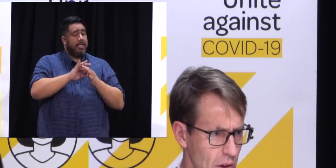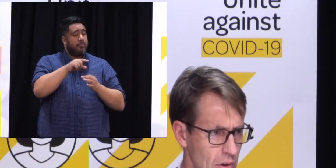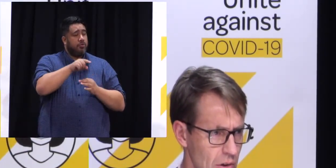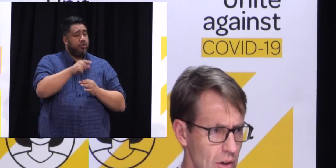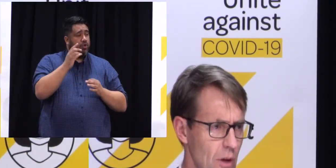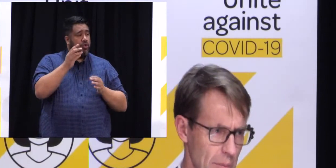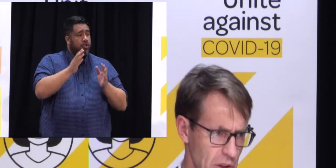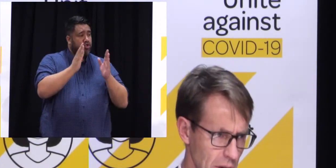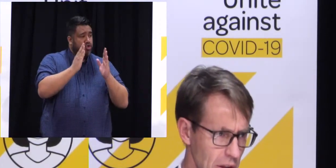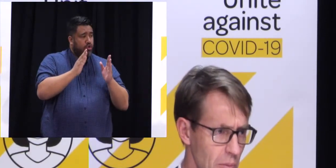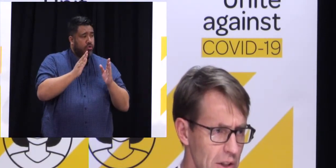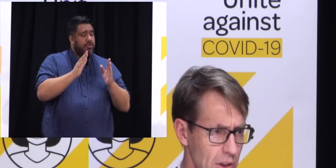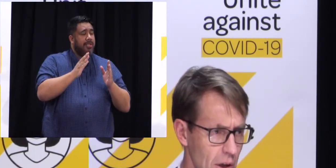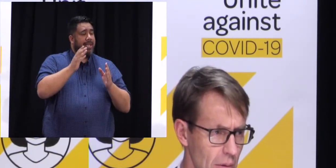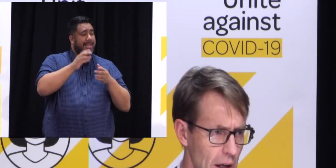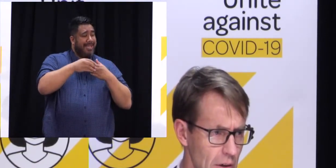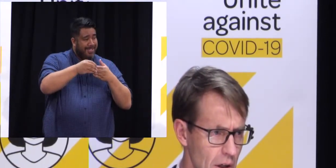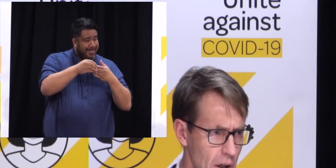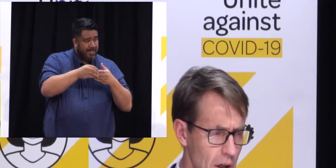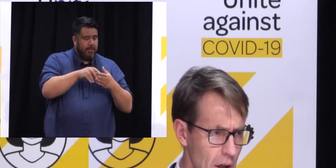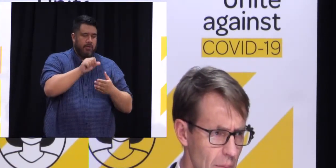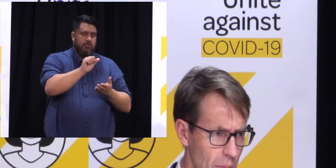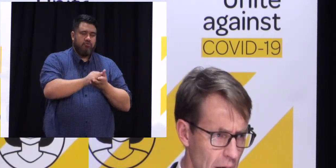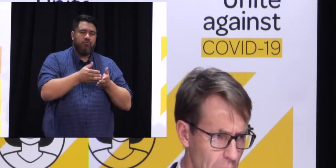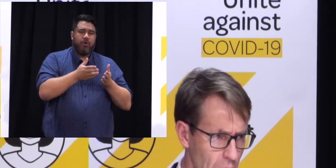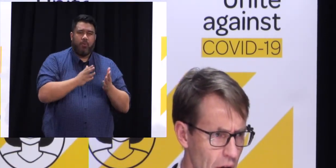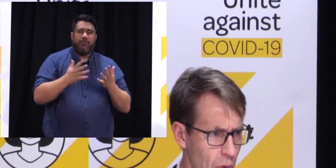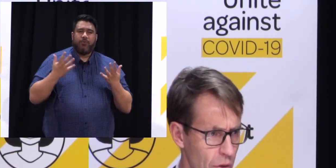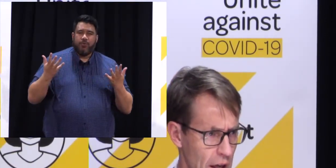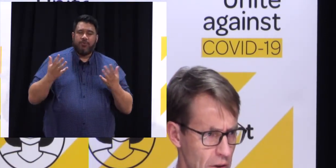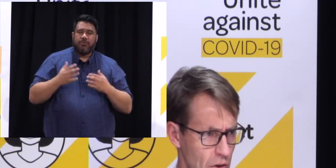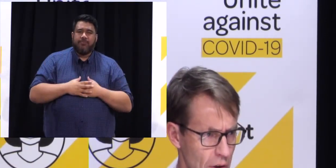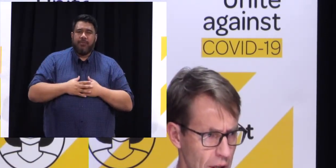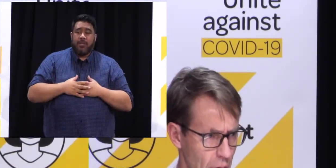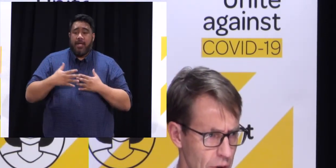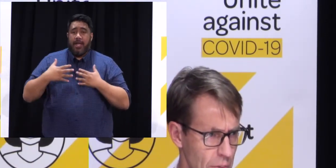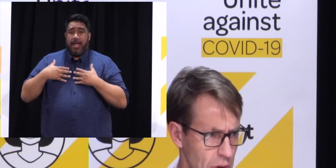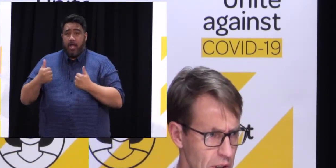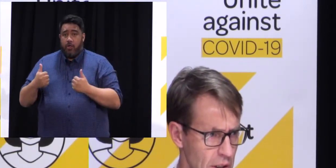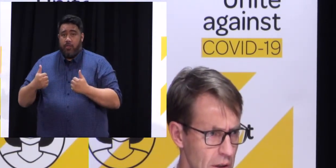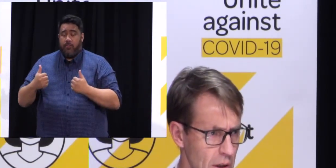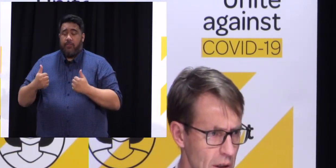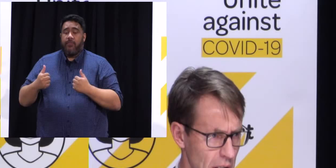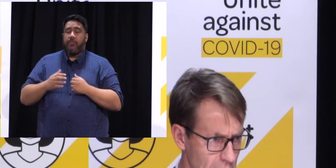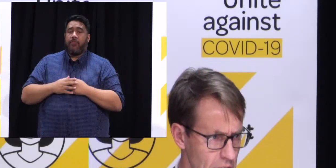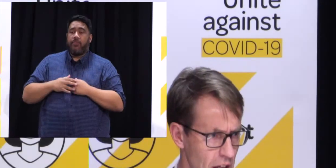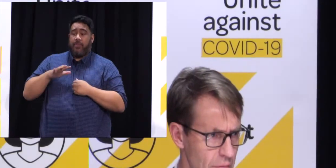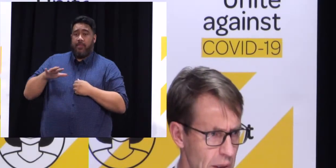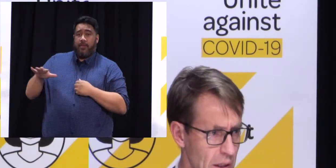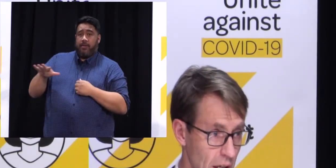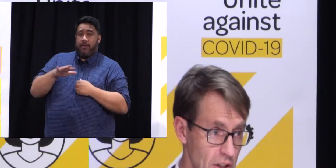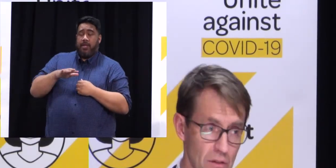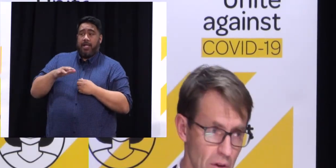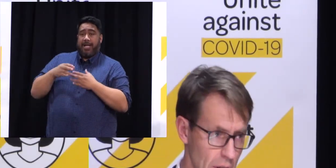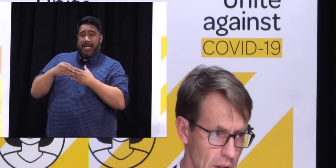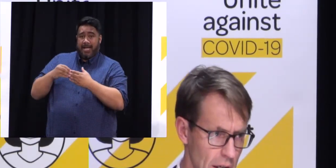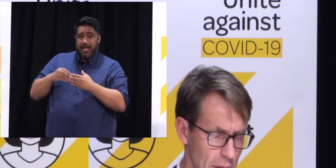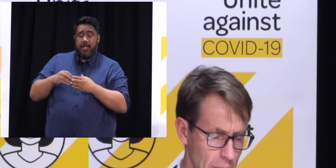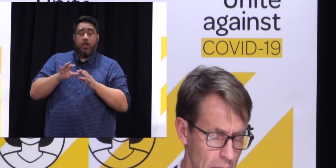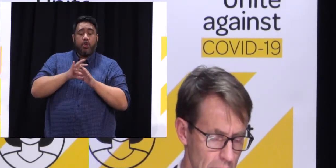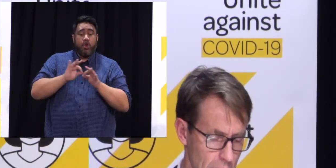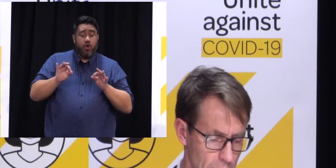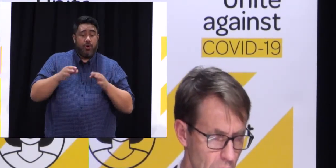leaders is absolutely the way to go, and both health and non-health community leaders have been engaging